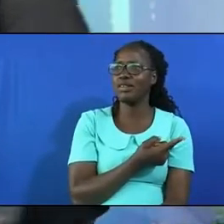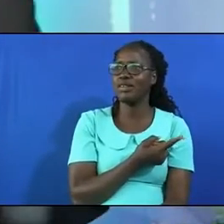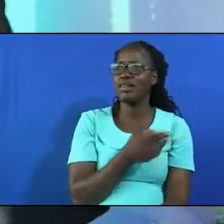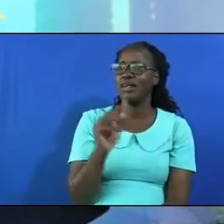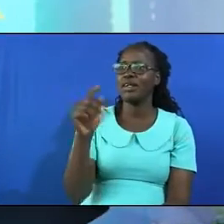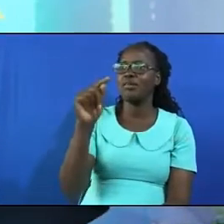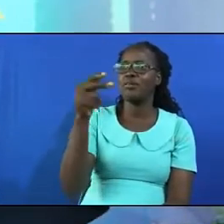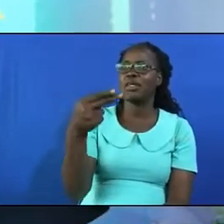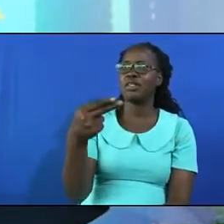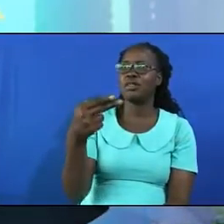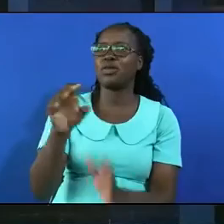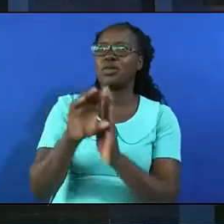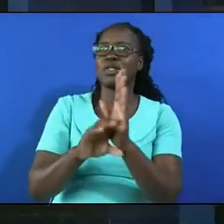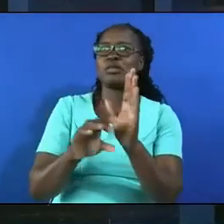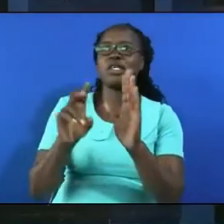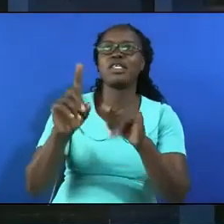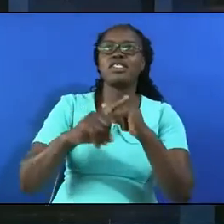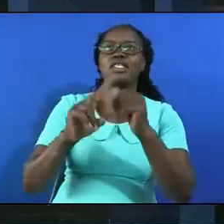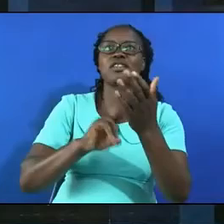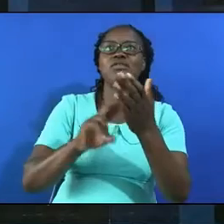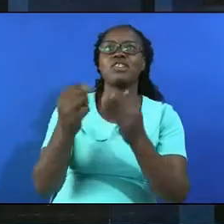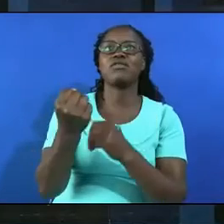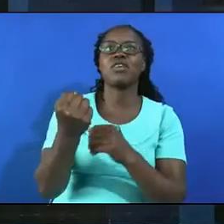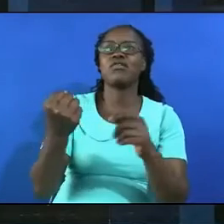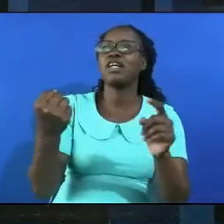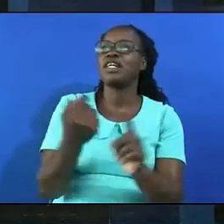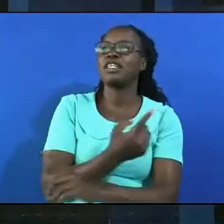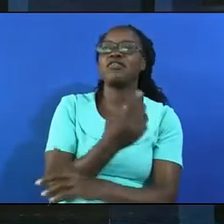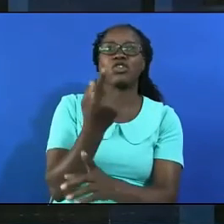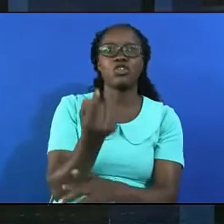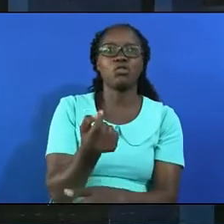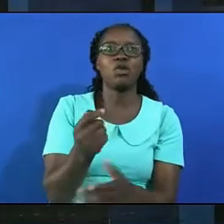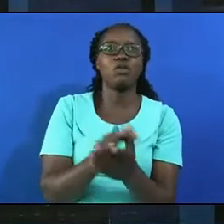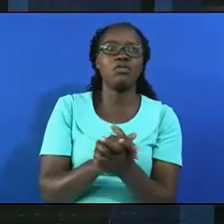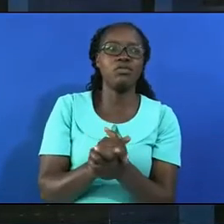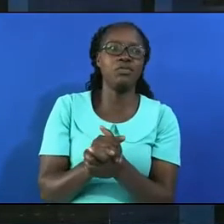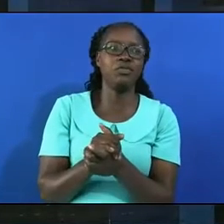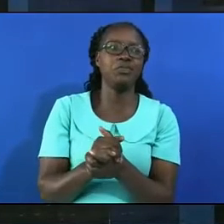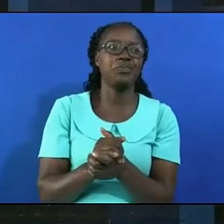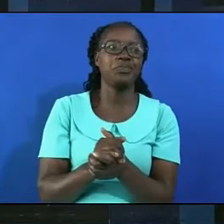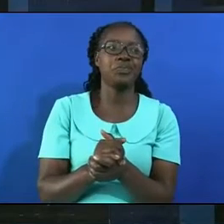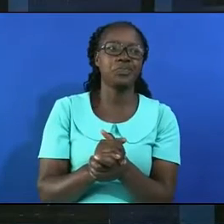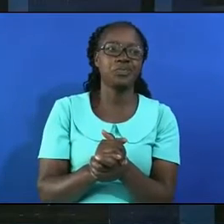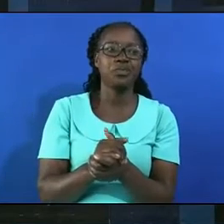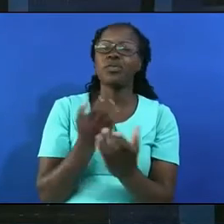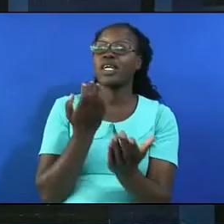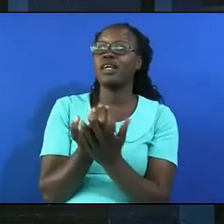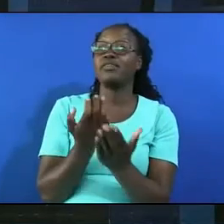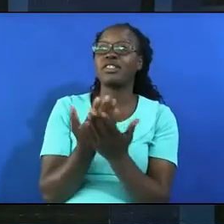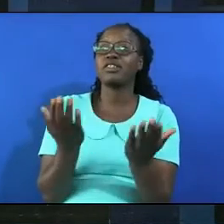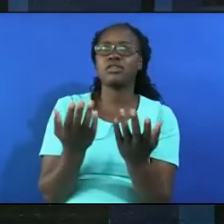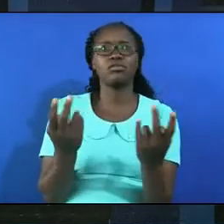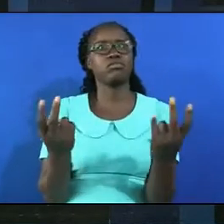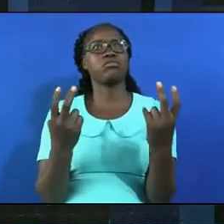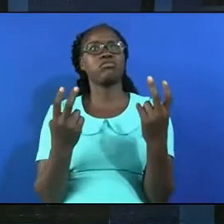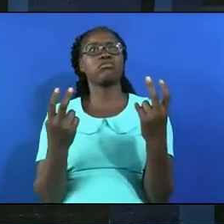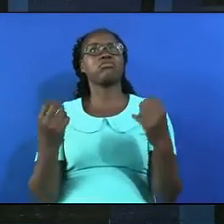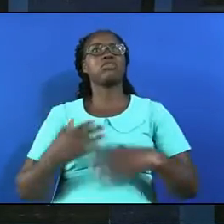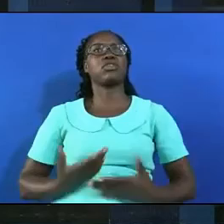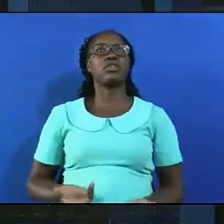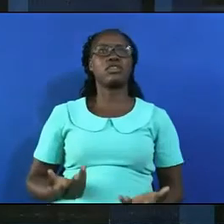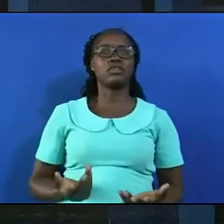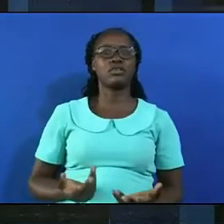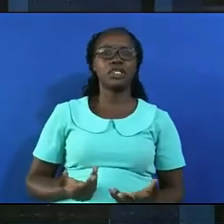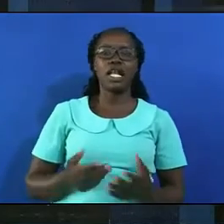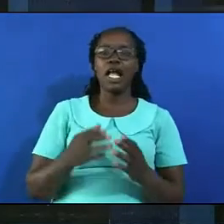Matthew chapter 6 verse 5. This is a diversion. Matthew chapter 6 verse 5. Let's find the evidence so that you don't look at me the way you are looking at me. Are we